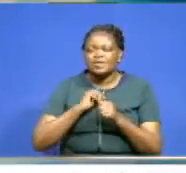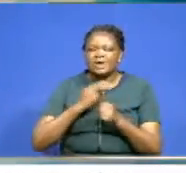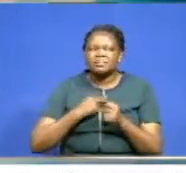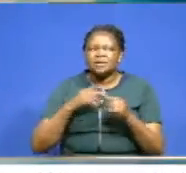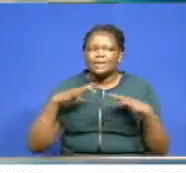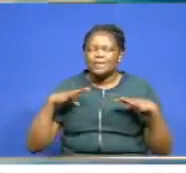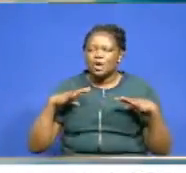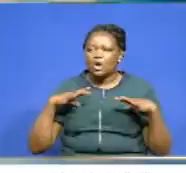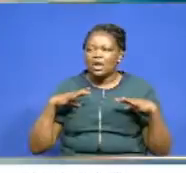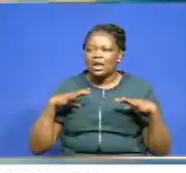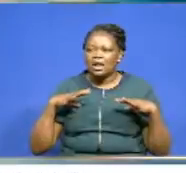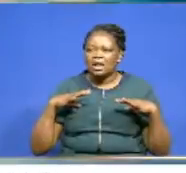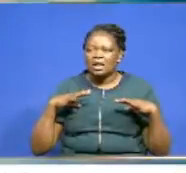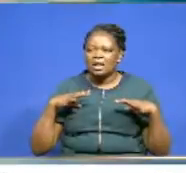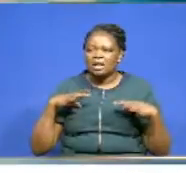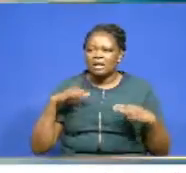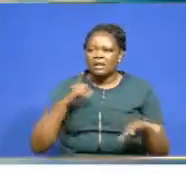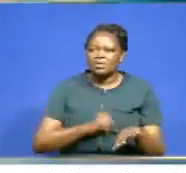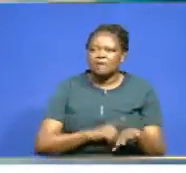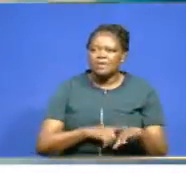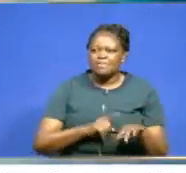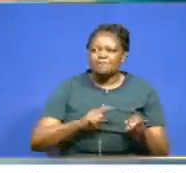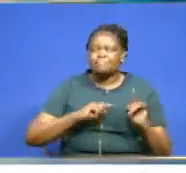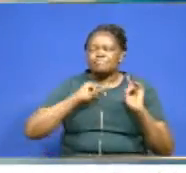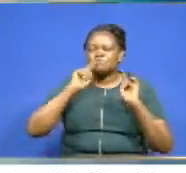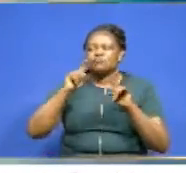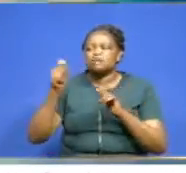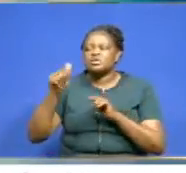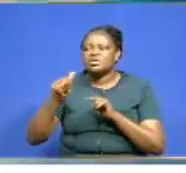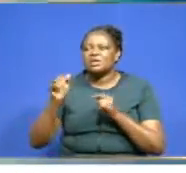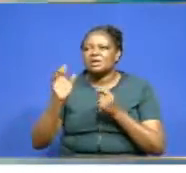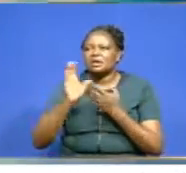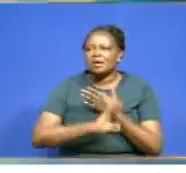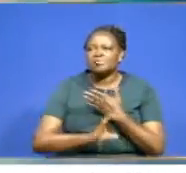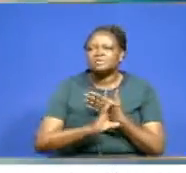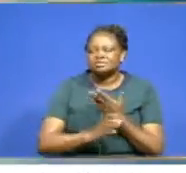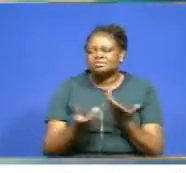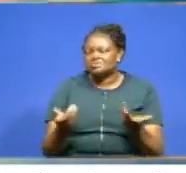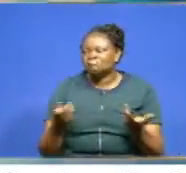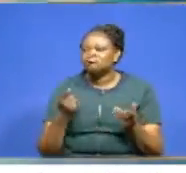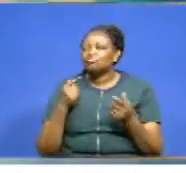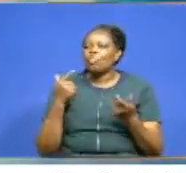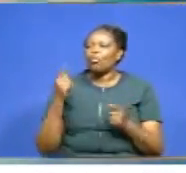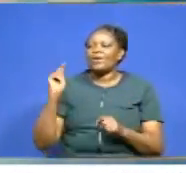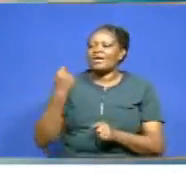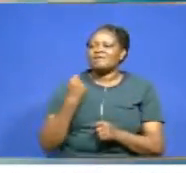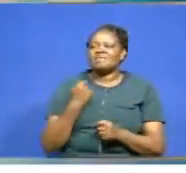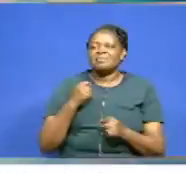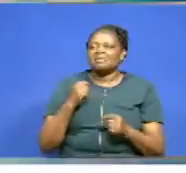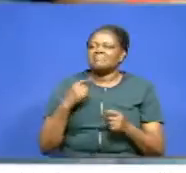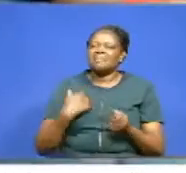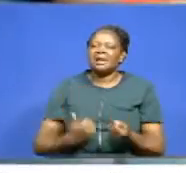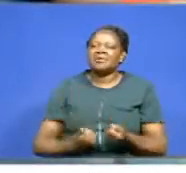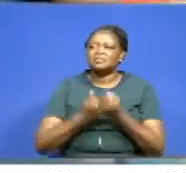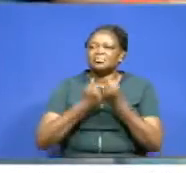So whether I'm in Cameroon, I'm in Kenya, Morans, they have my support. They have your support. Yes.